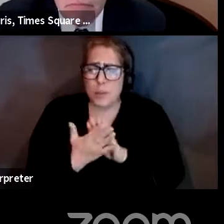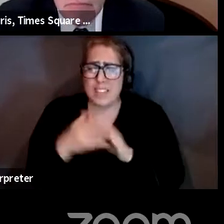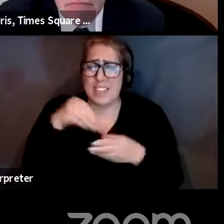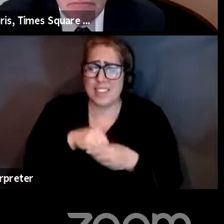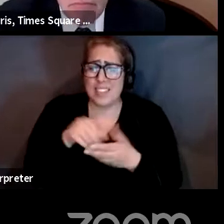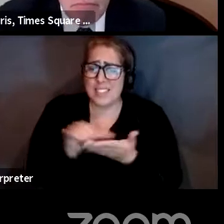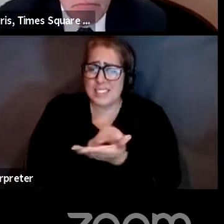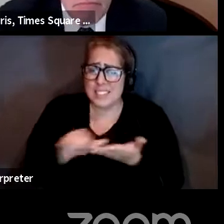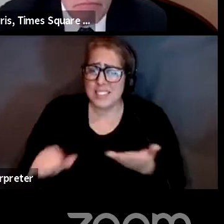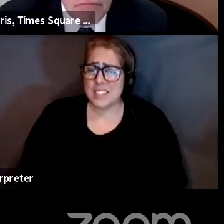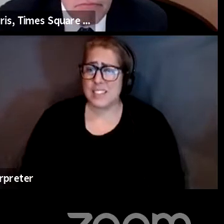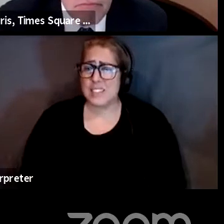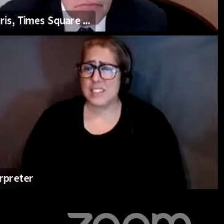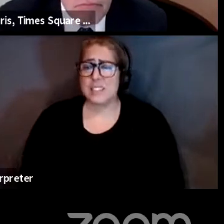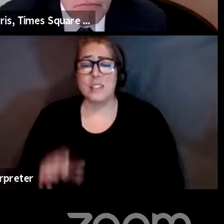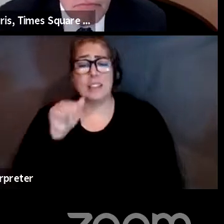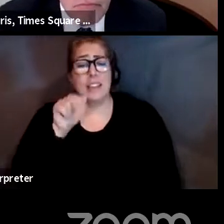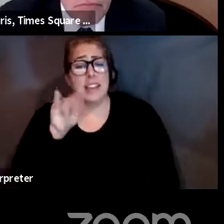Thanks. Thank you very much, Bea.